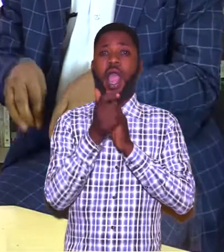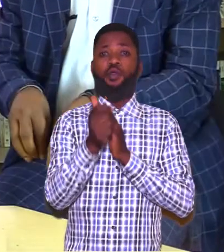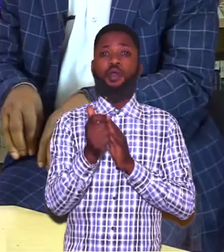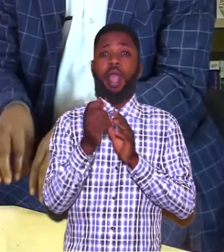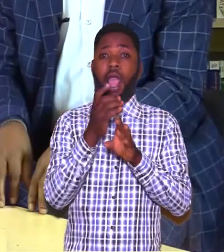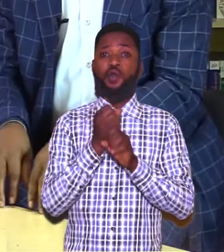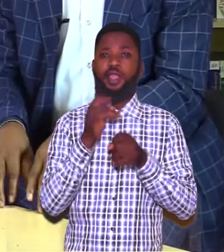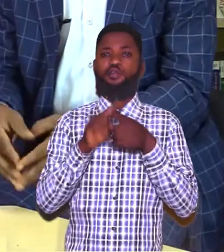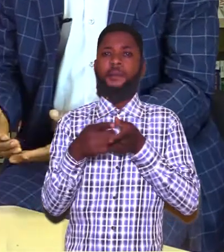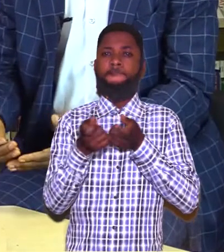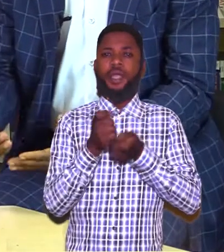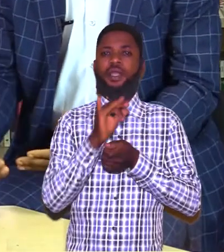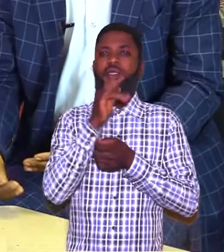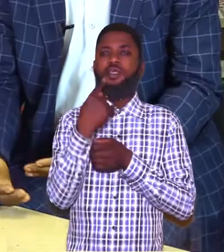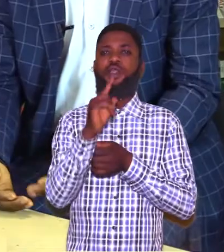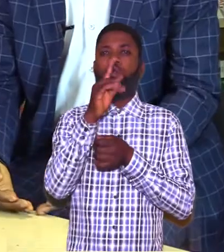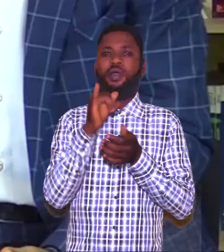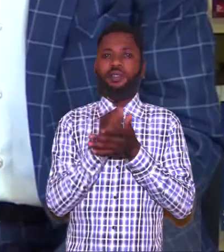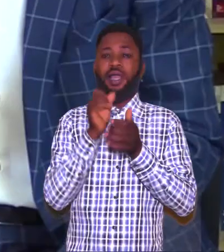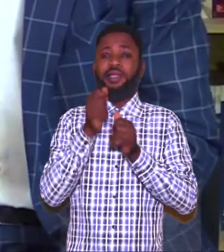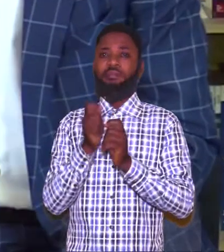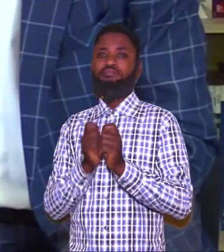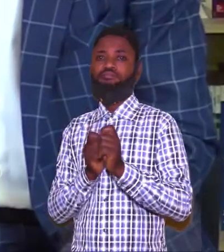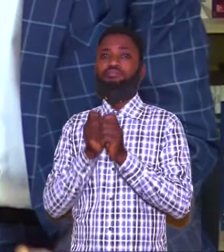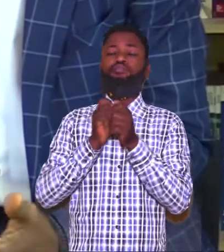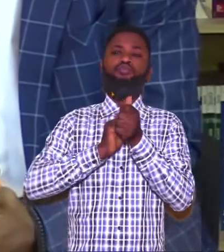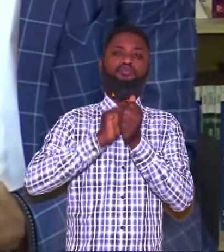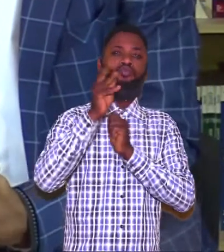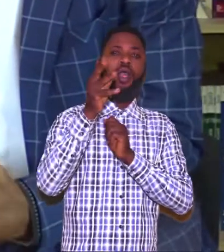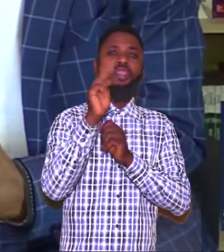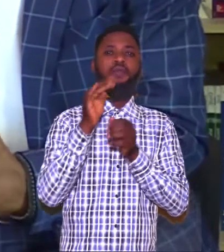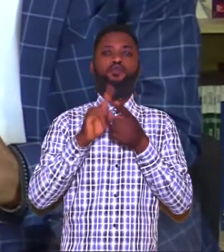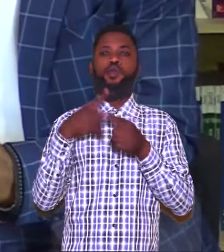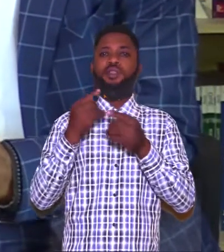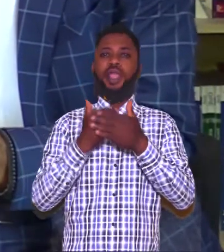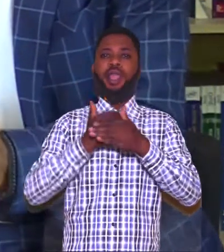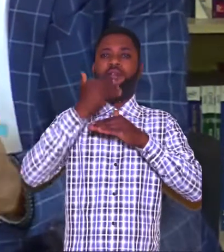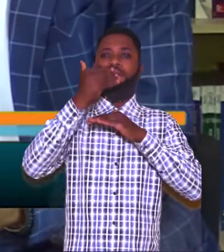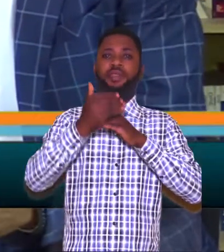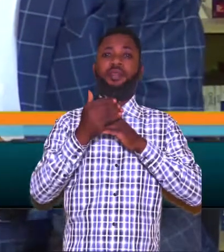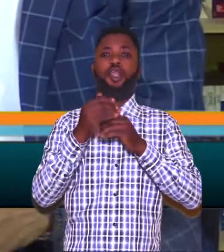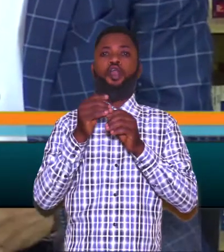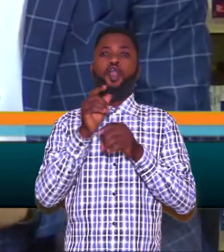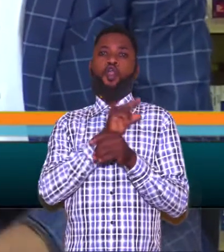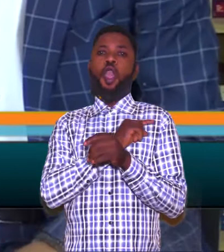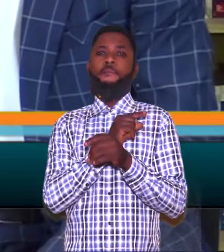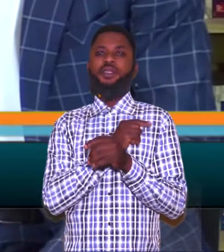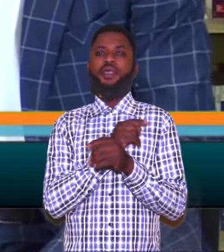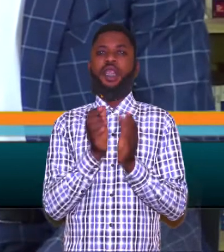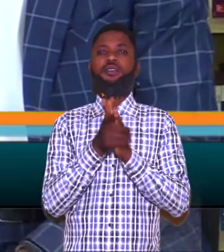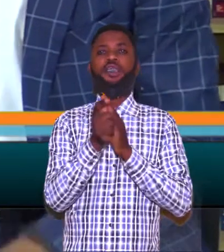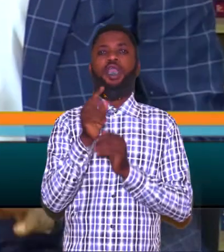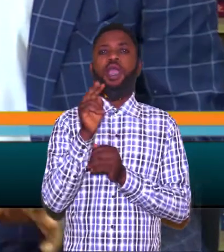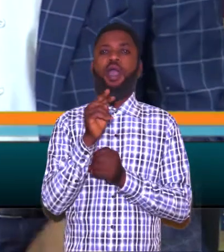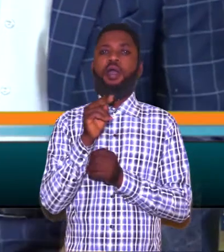yes, to while manage in the school is the one that will catapult them into the next competency skill